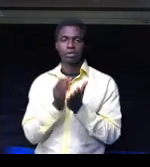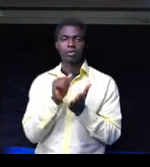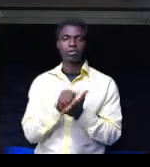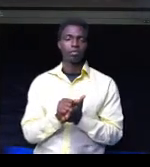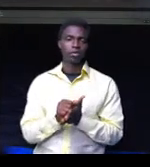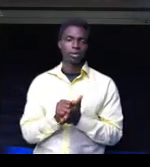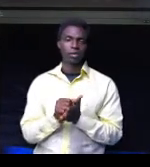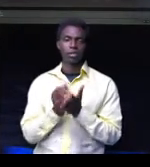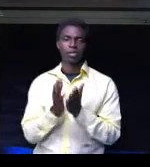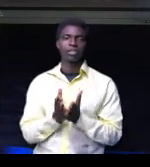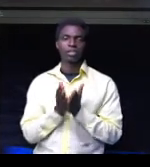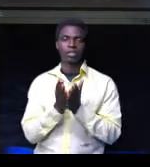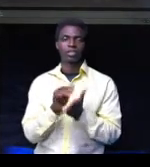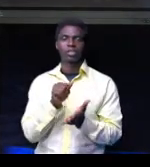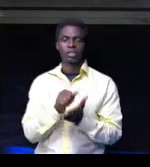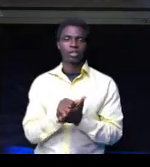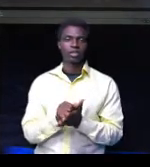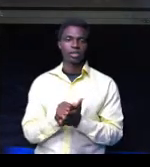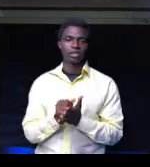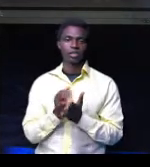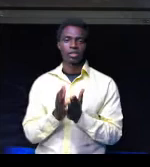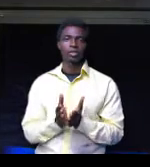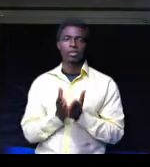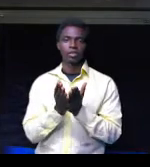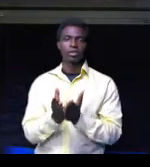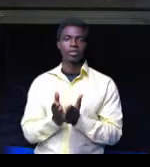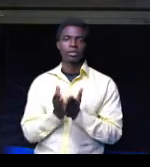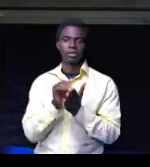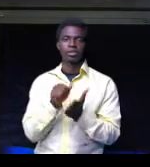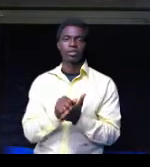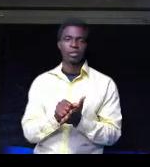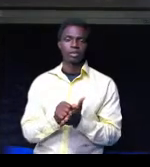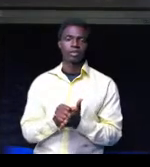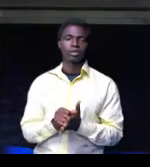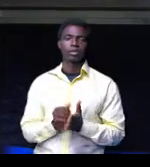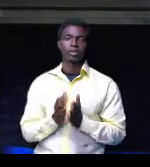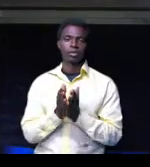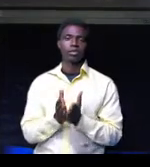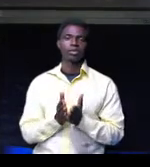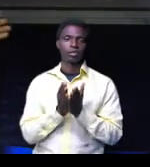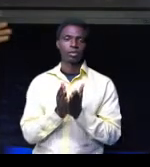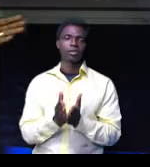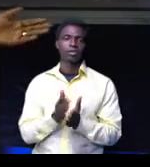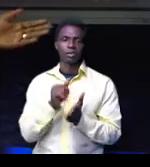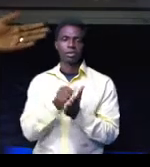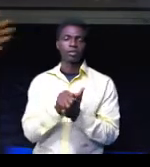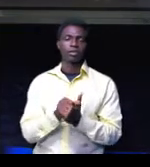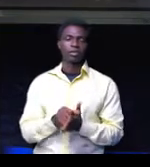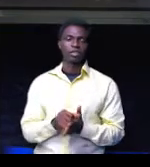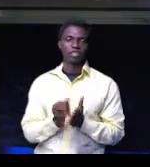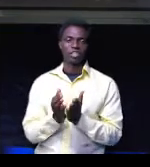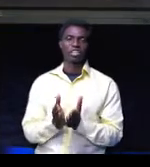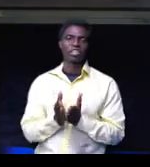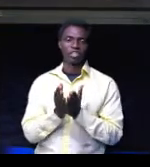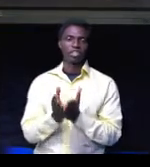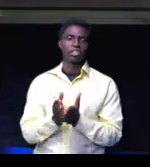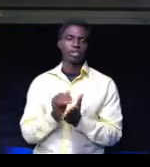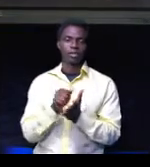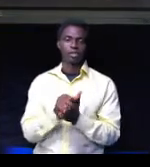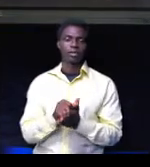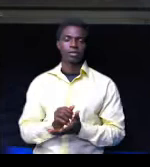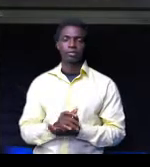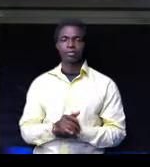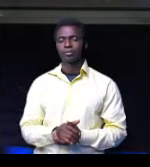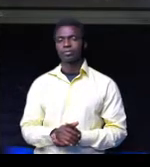key. Key. No, it's not the one you use to open the door. The place where ships are parked. Key.